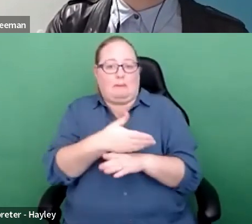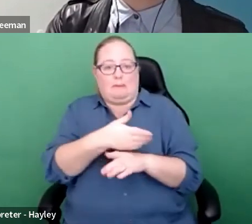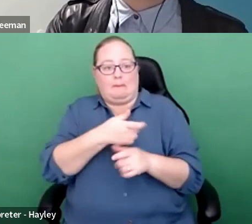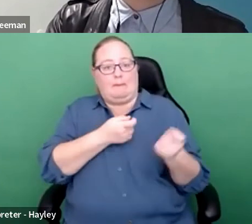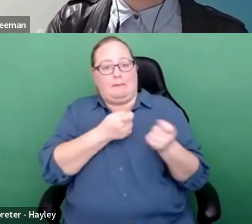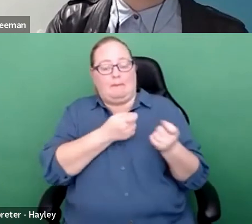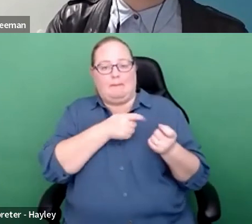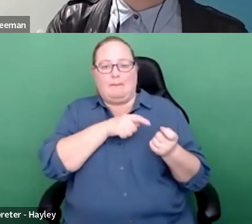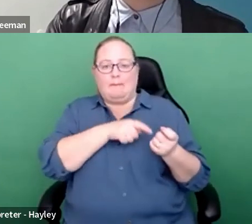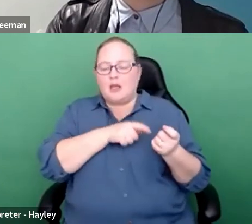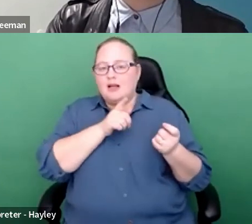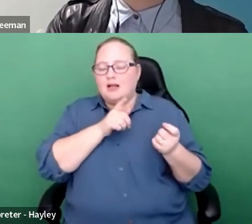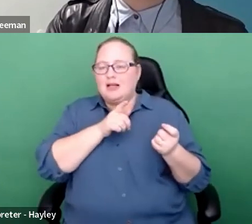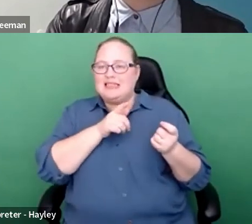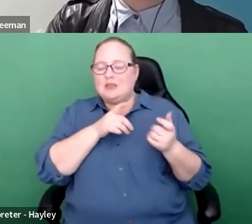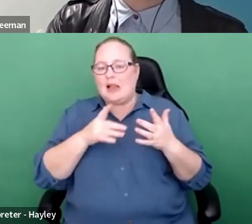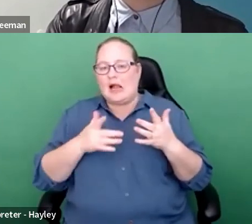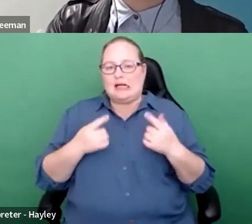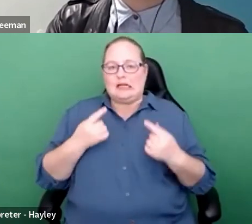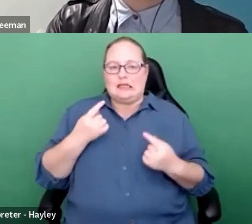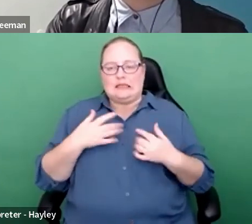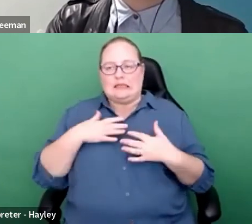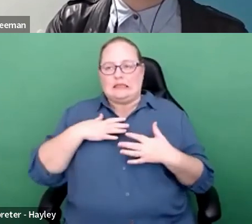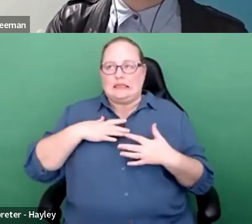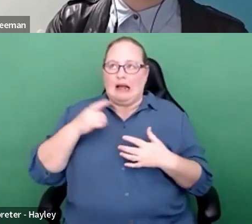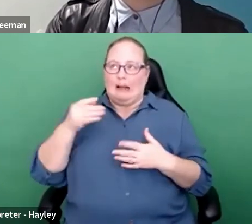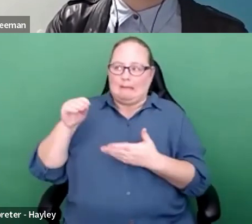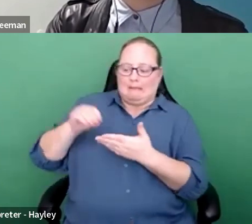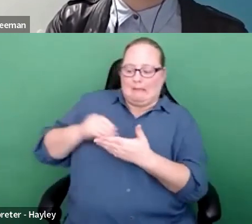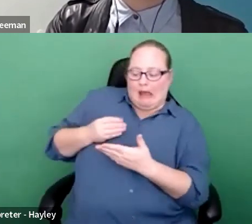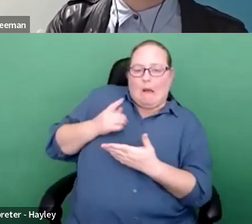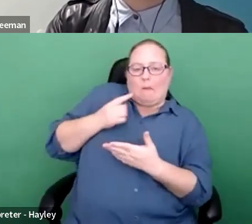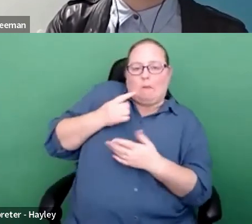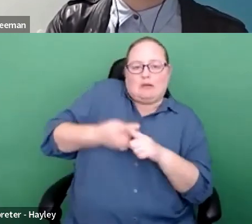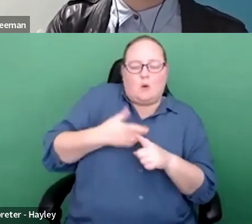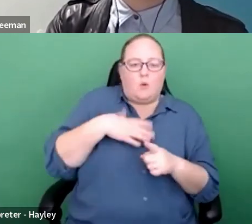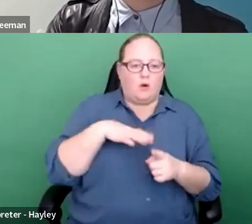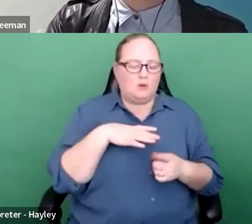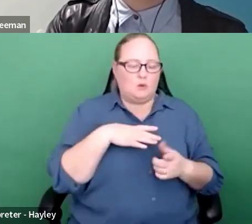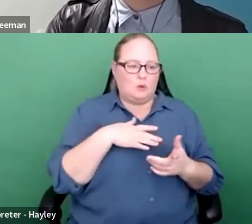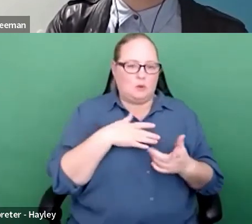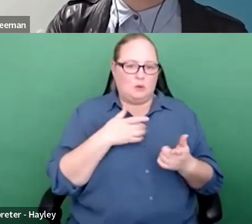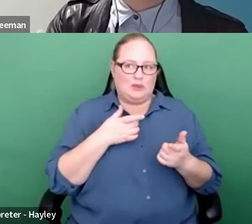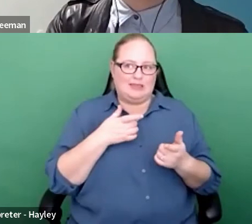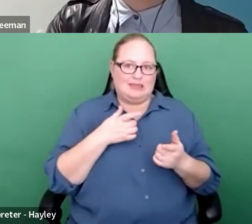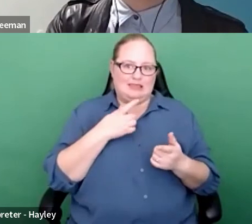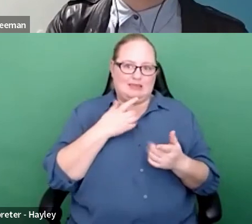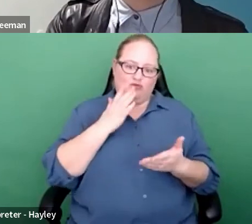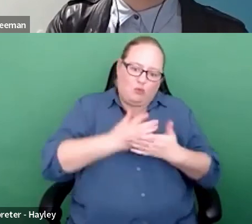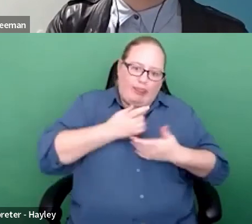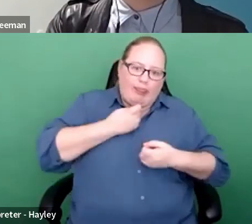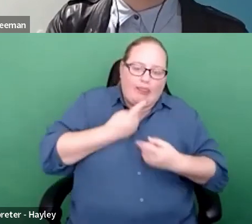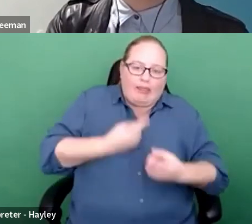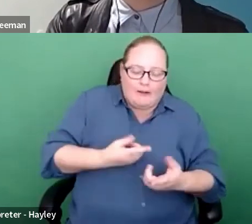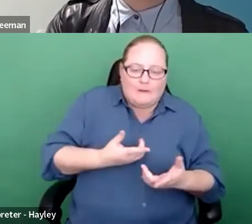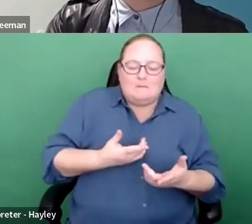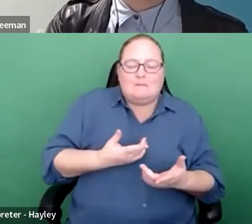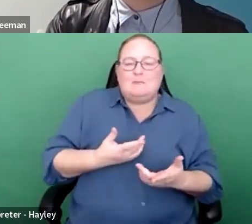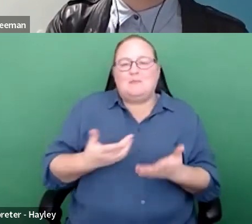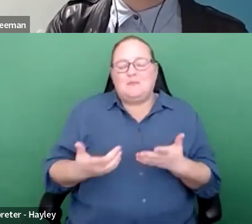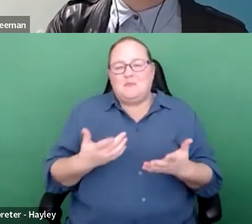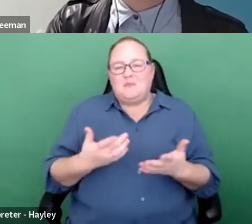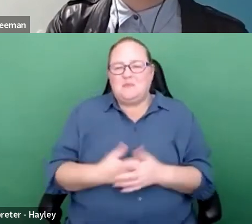think about this very material physical community in one sense, and then this kind of very abstract, imagined immaterial community that was being